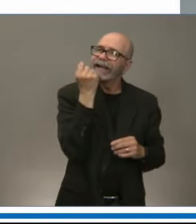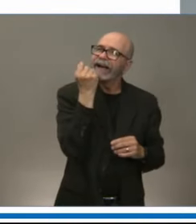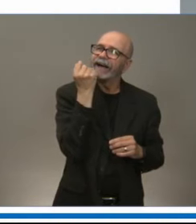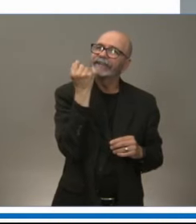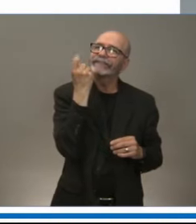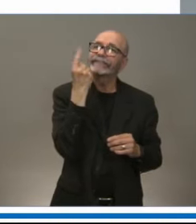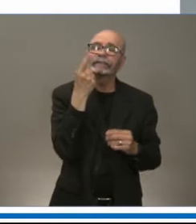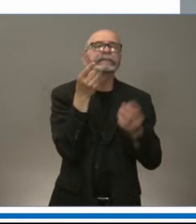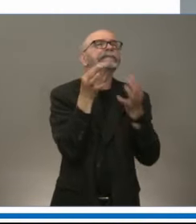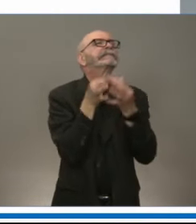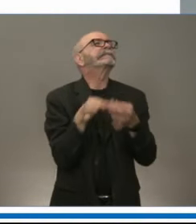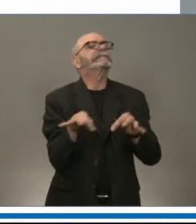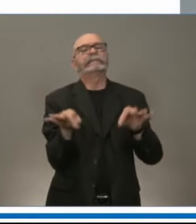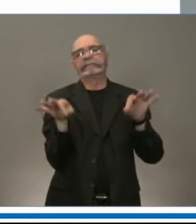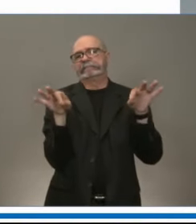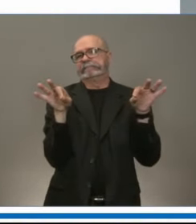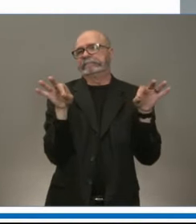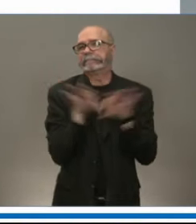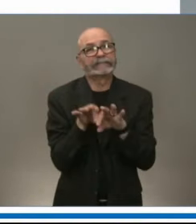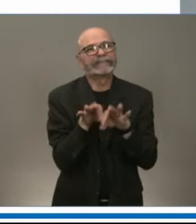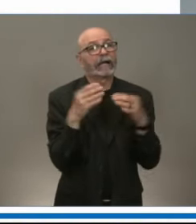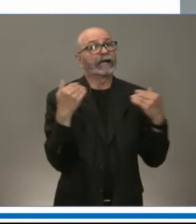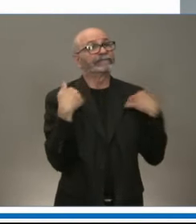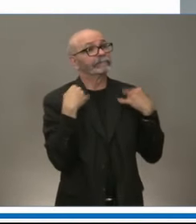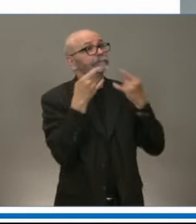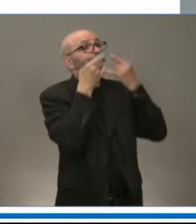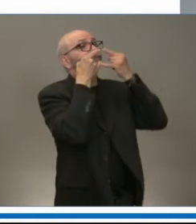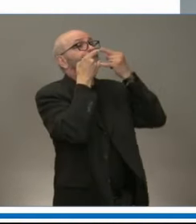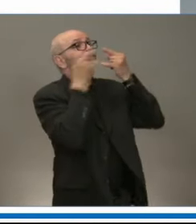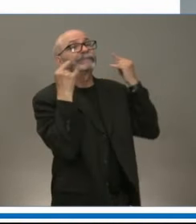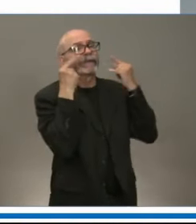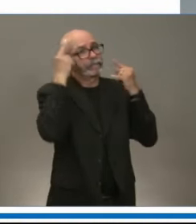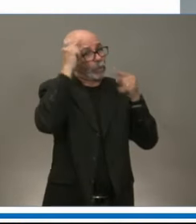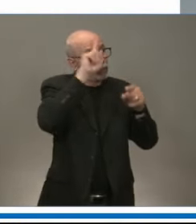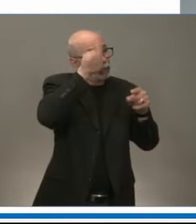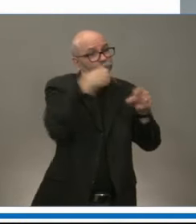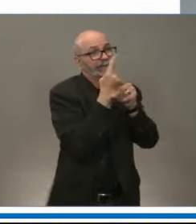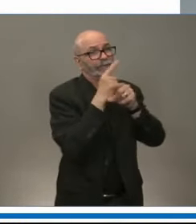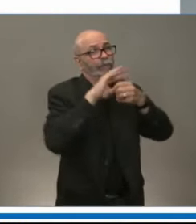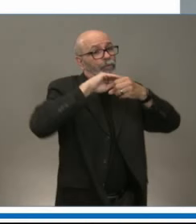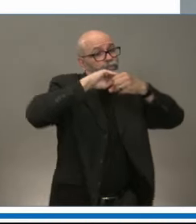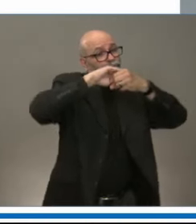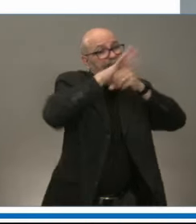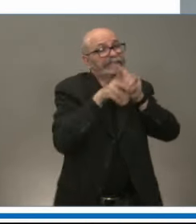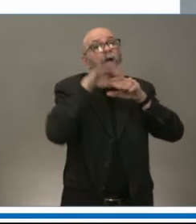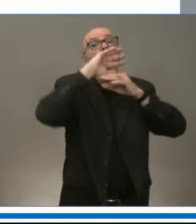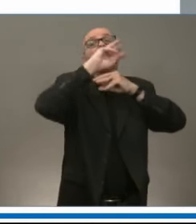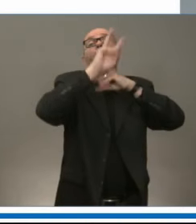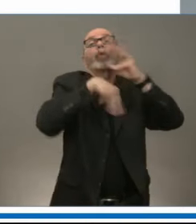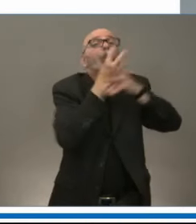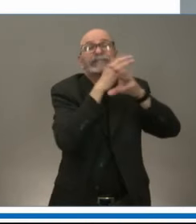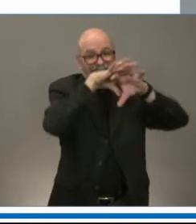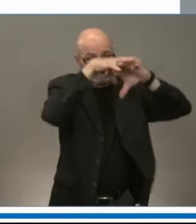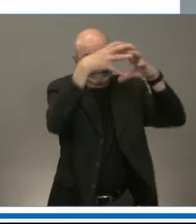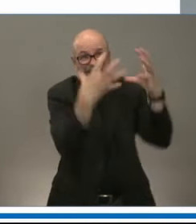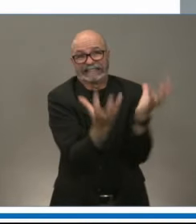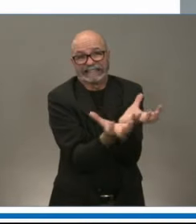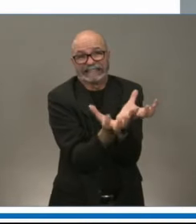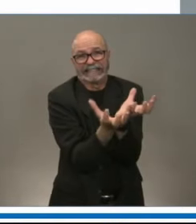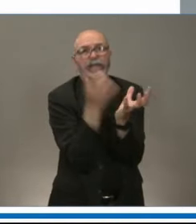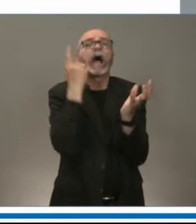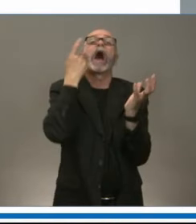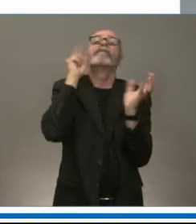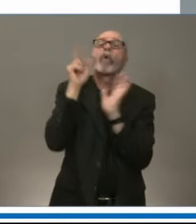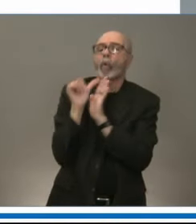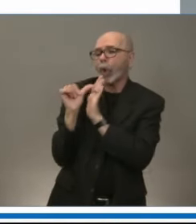around masks, and it's very important that surgical grade masks are preserved and used for healthcare workers and